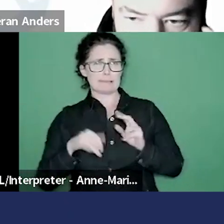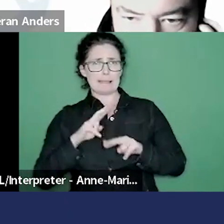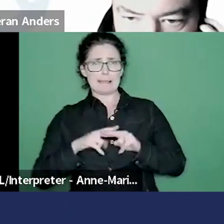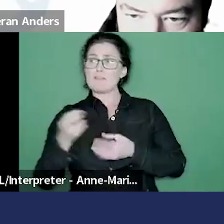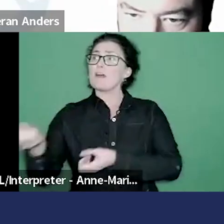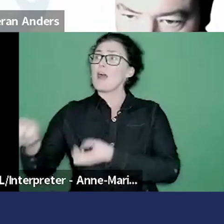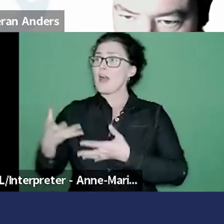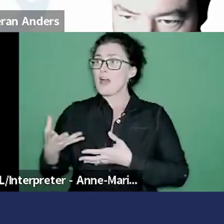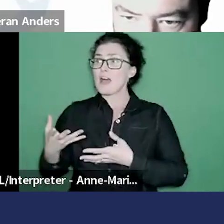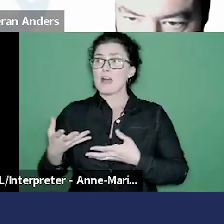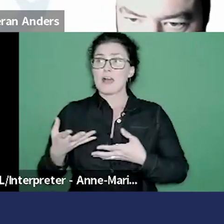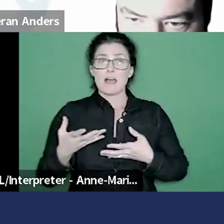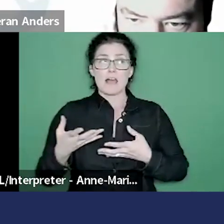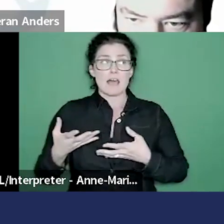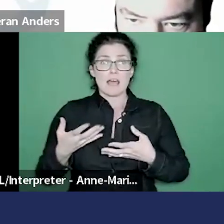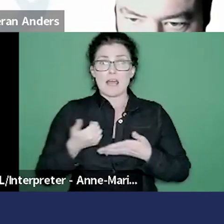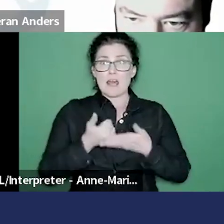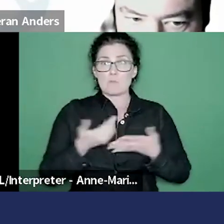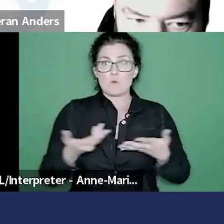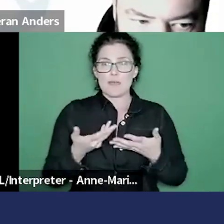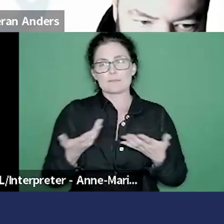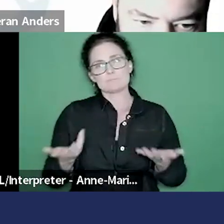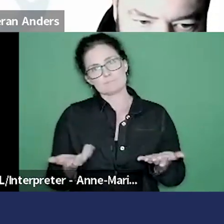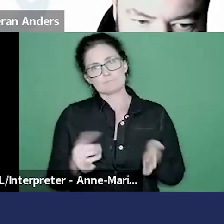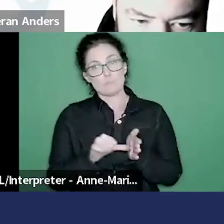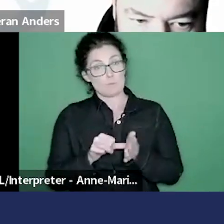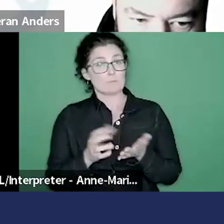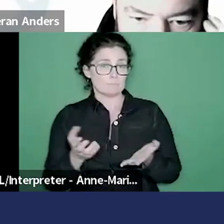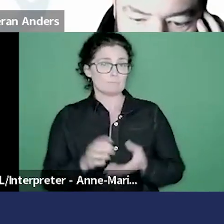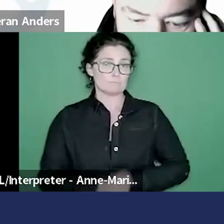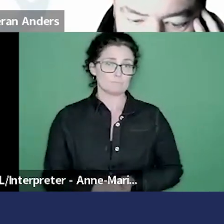to signpost them onto. Shall I go to you now, Lizzie?